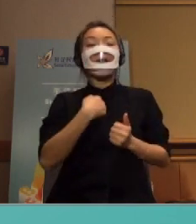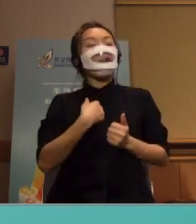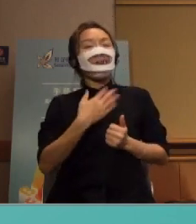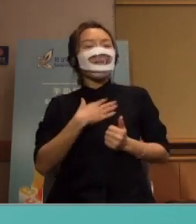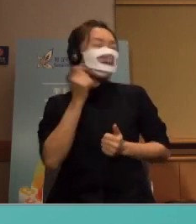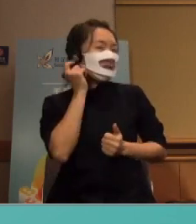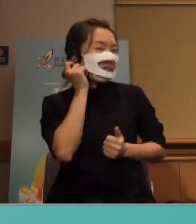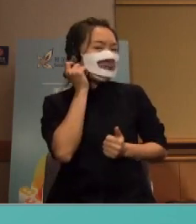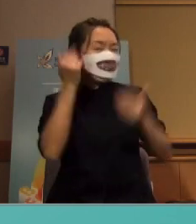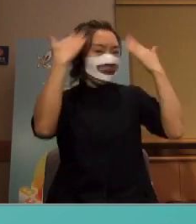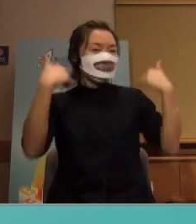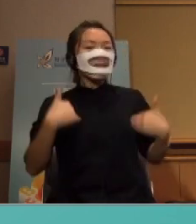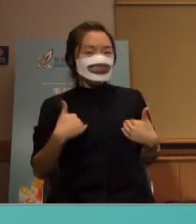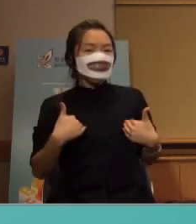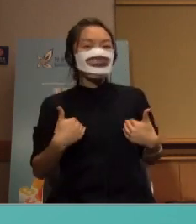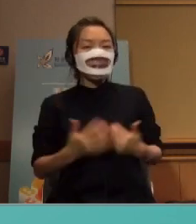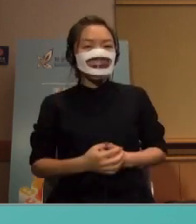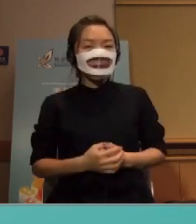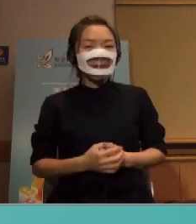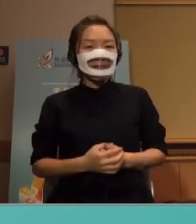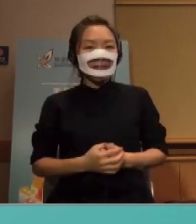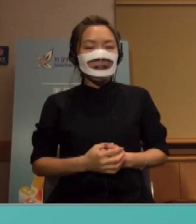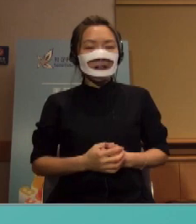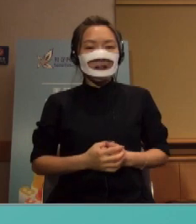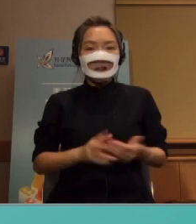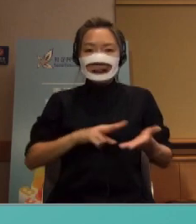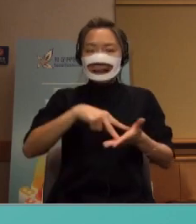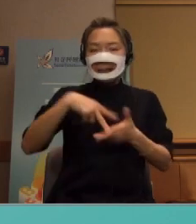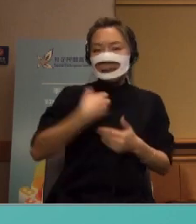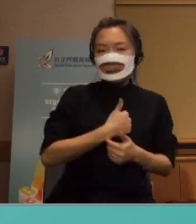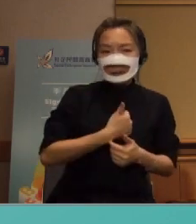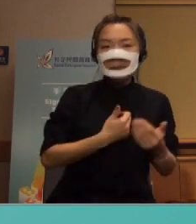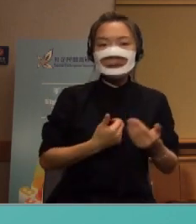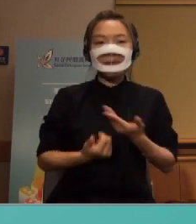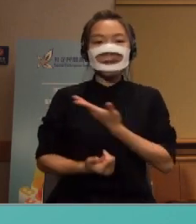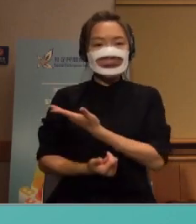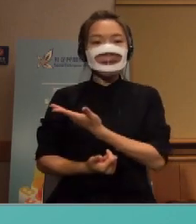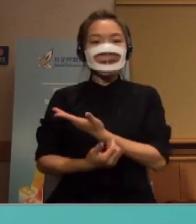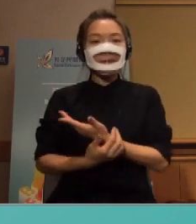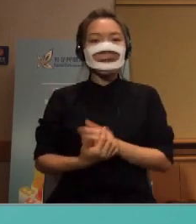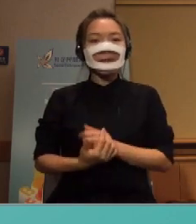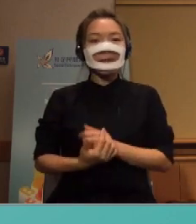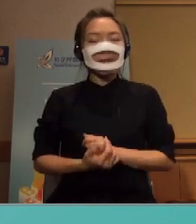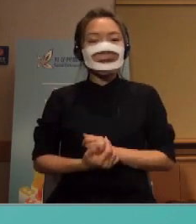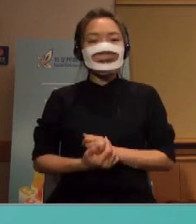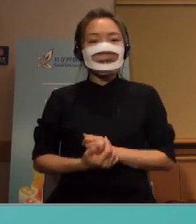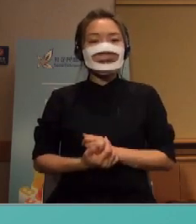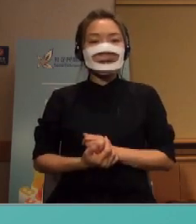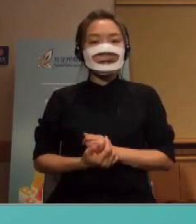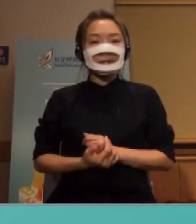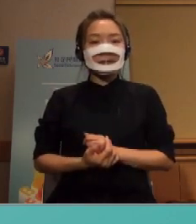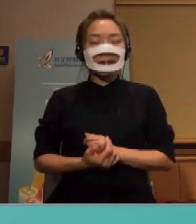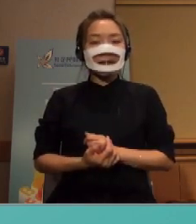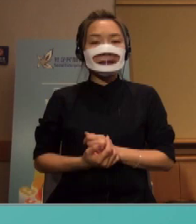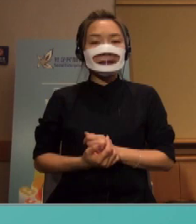serial entrepreneur. I basically focusing on a tourism, pet technology, and now also